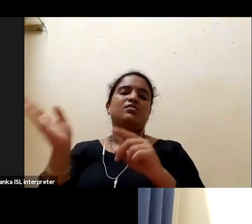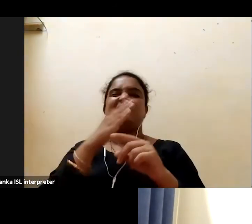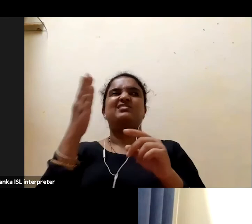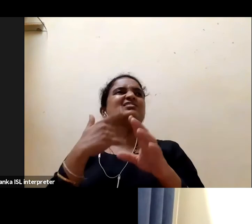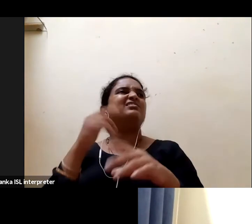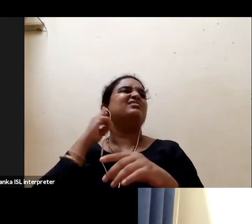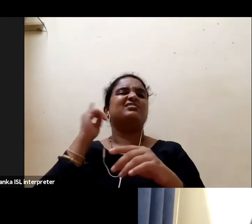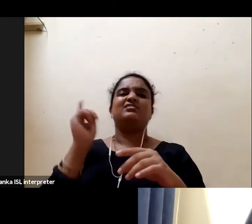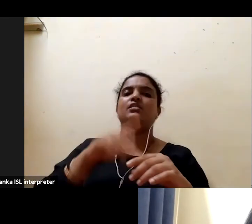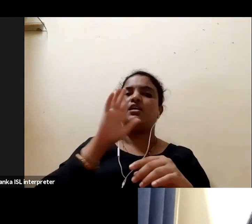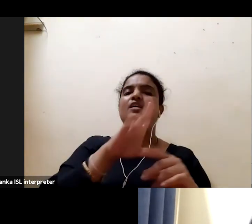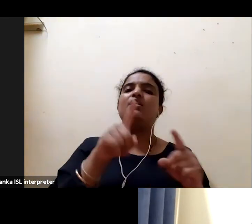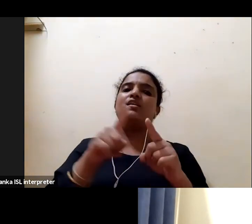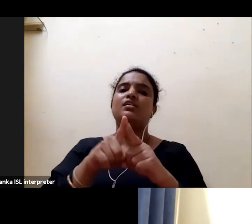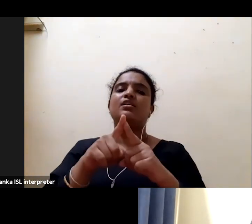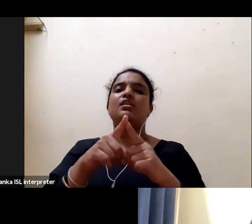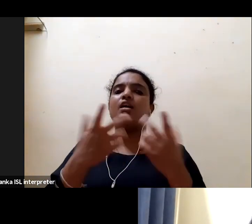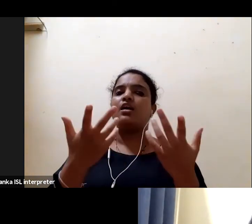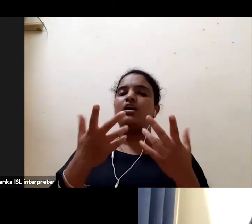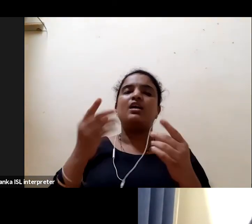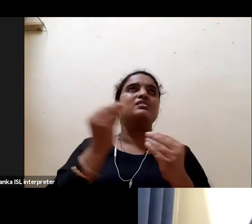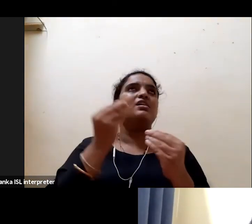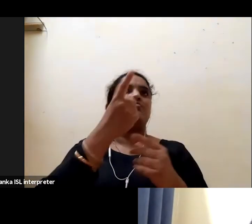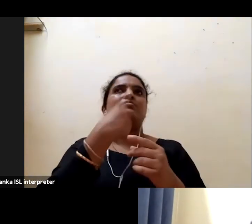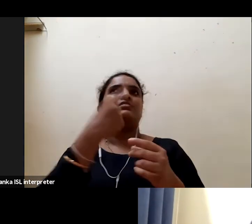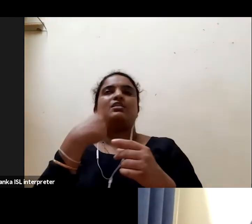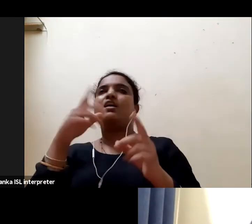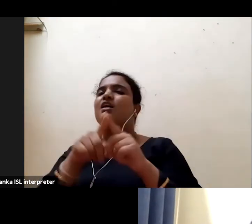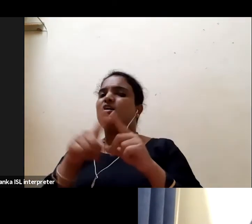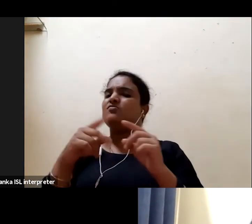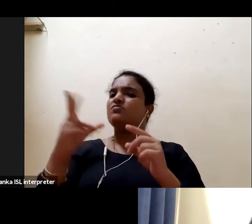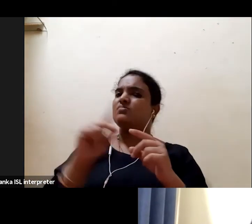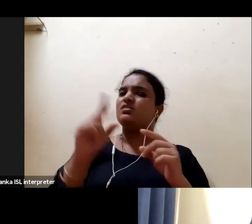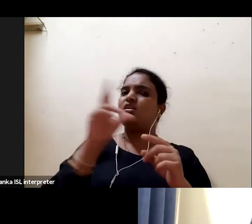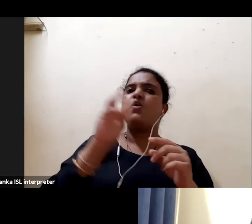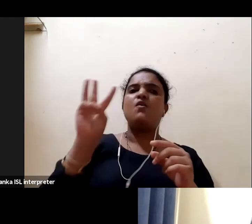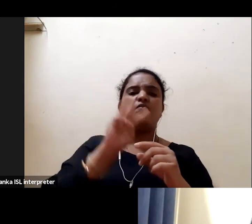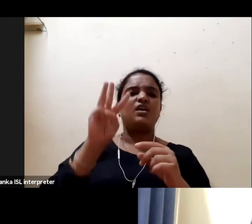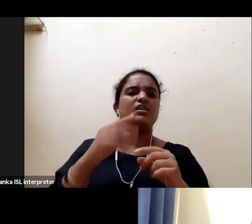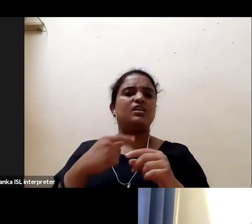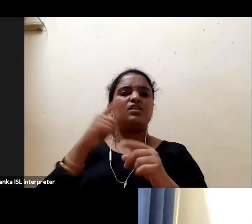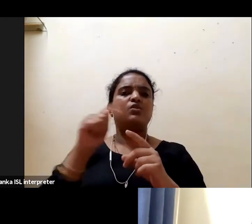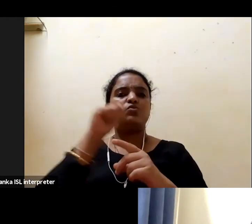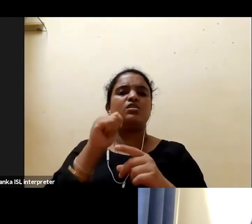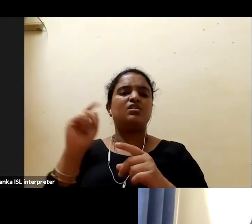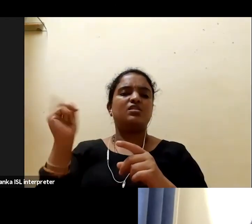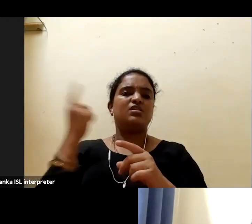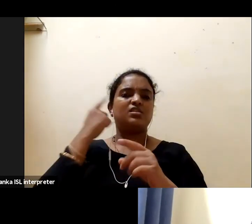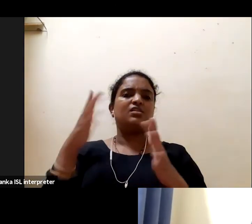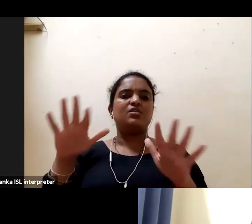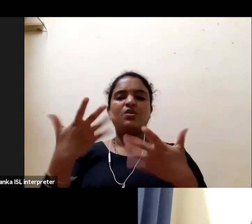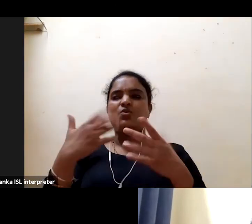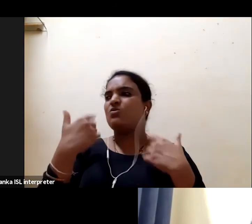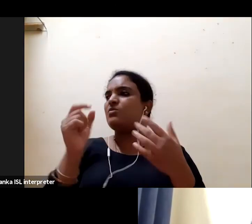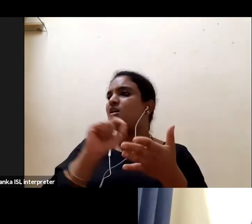thing. And that keeps me going, because sometimes I send it out on every alternate Wednesday, and then Tuesday morning I'm thinking, what the hell am I going to